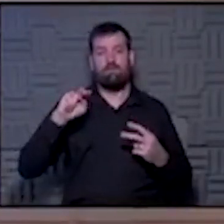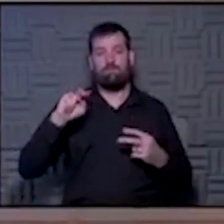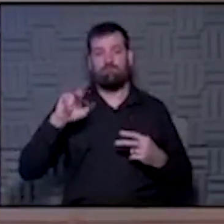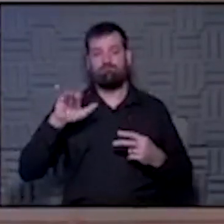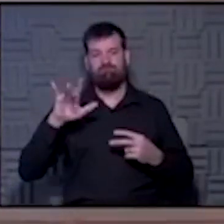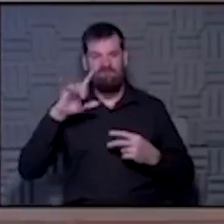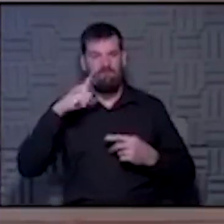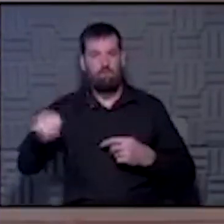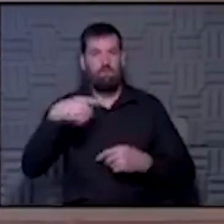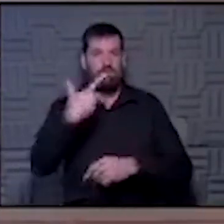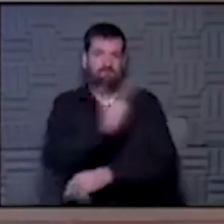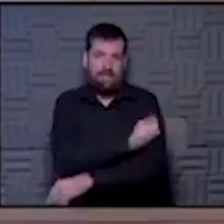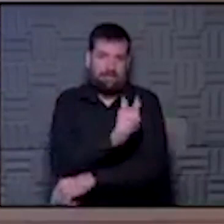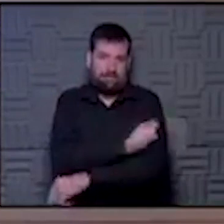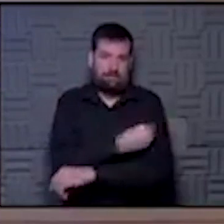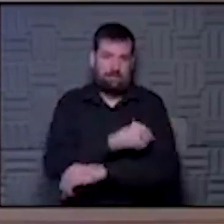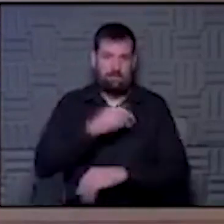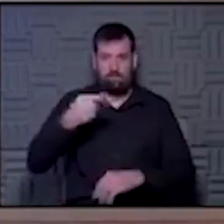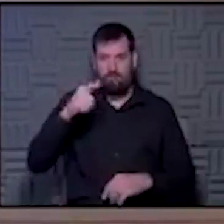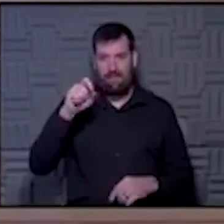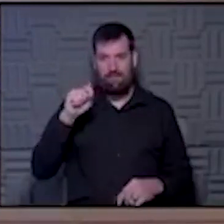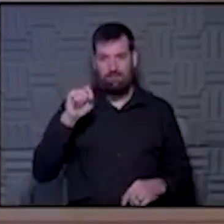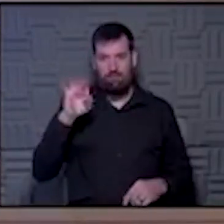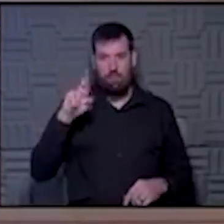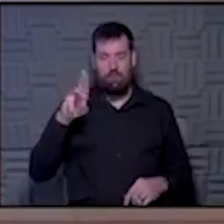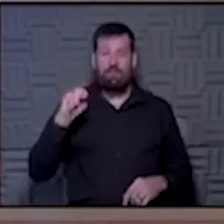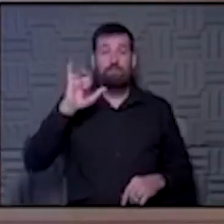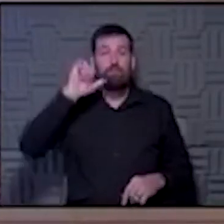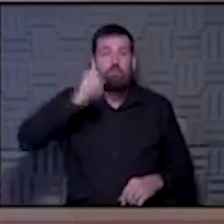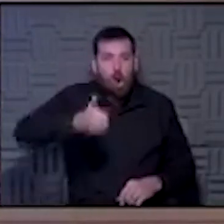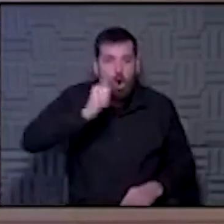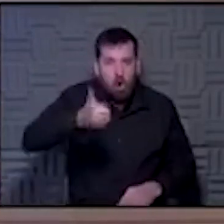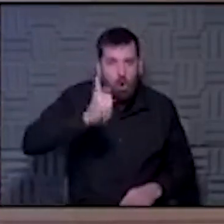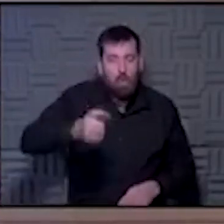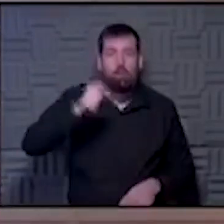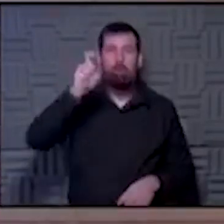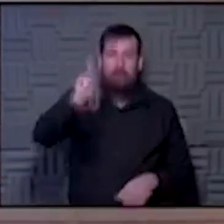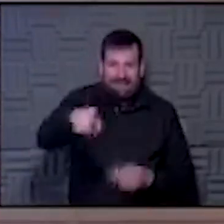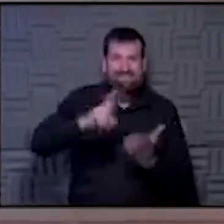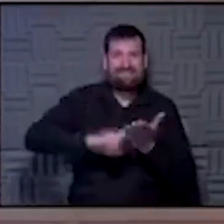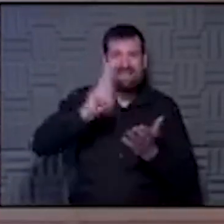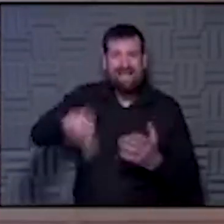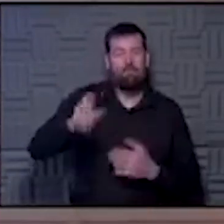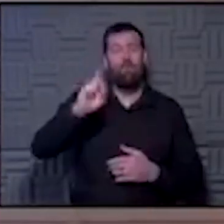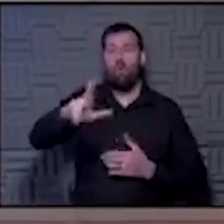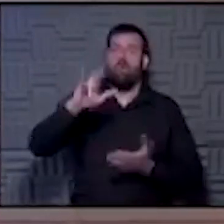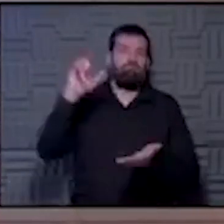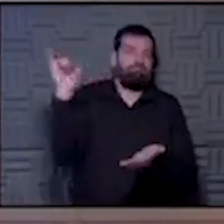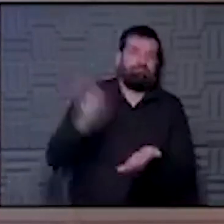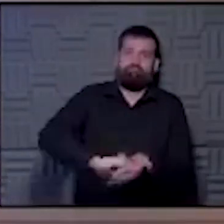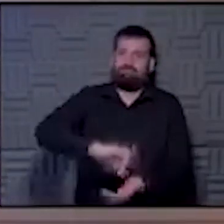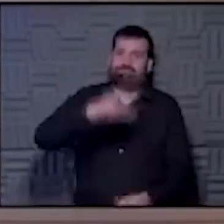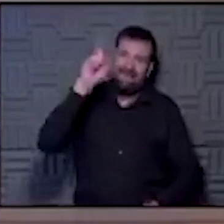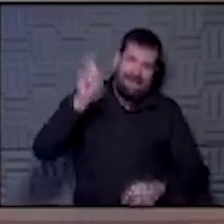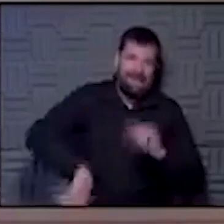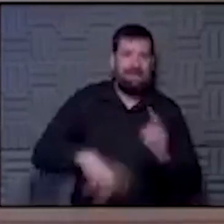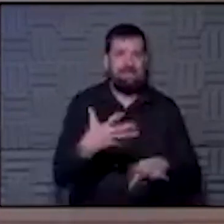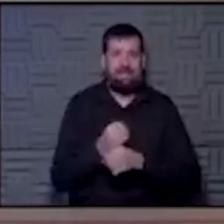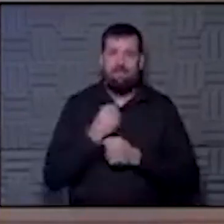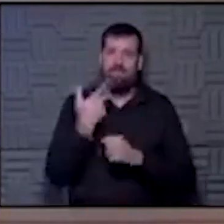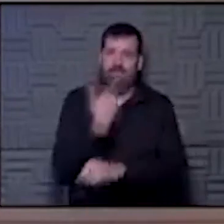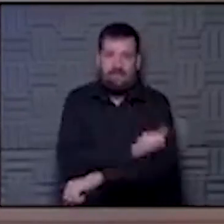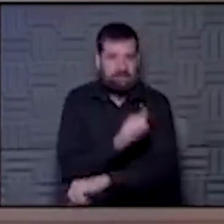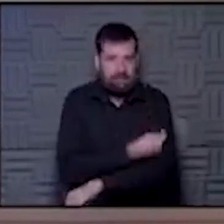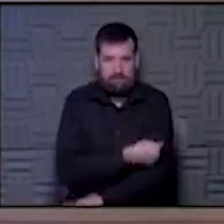vaccine platform. The deadline is Friday. They have to sign up, or there will be no other way for them to get the vaccine when it's available for their residents